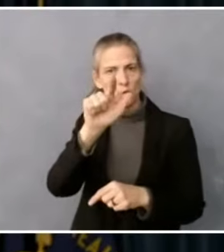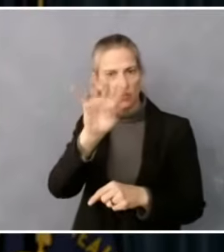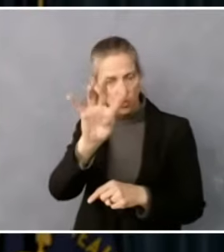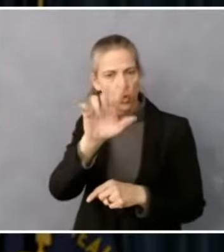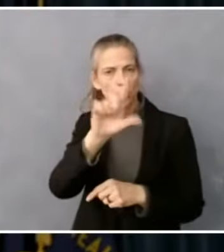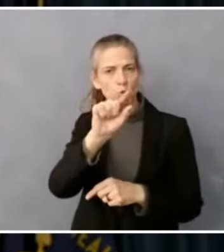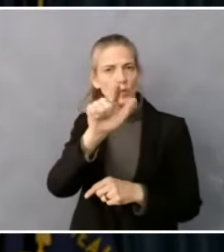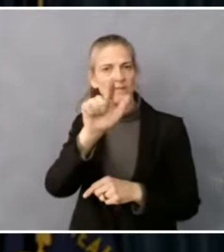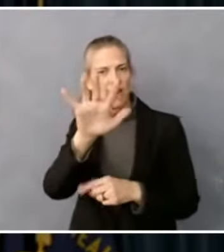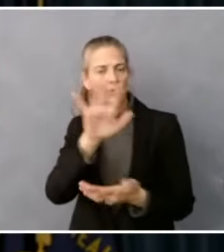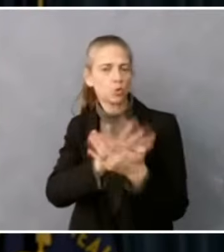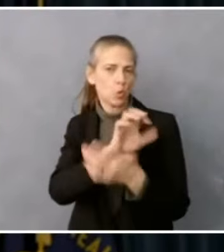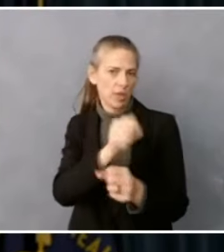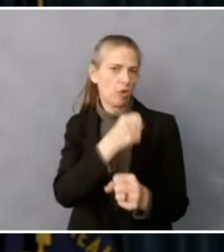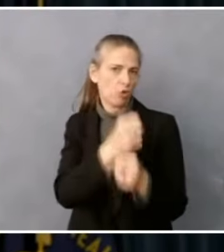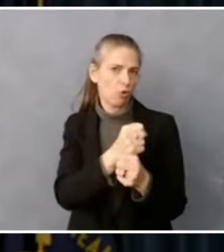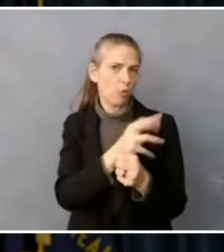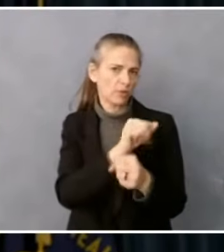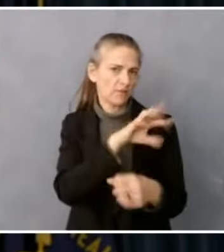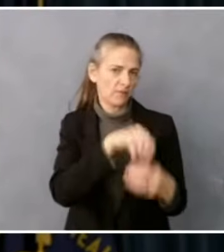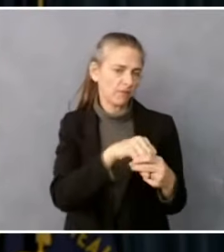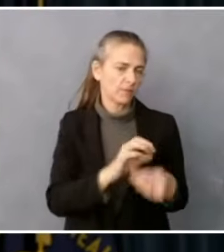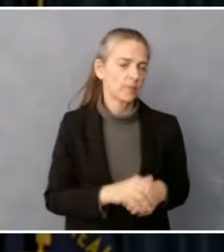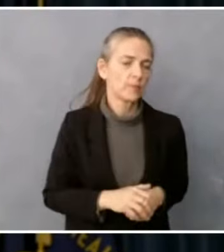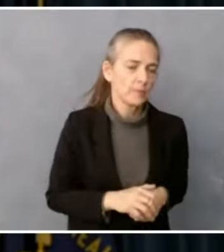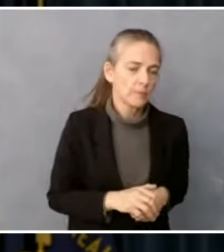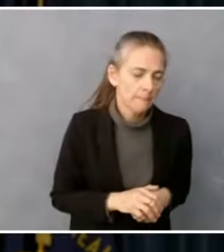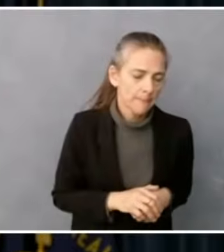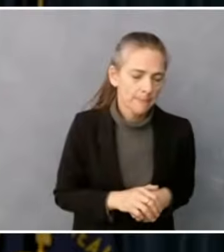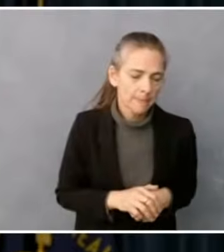2024-2025 school year. Students have access to